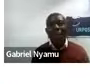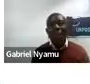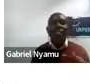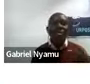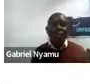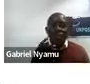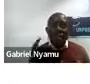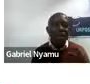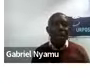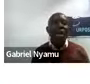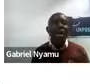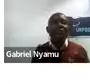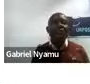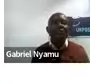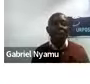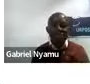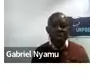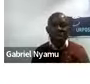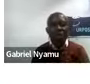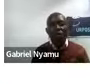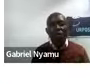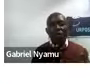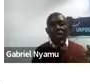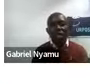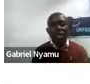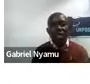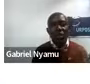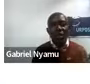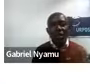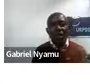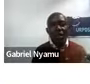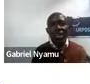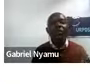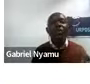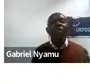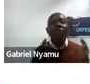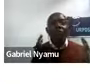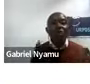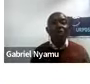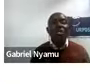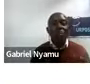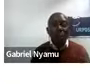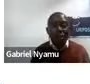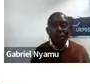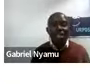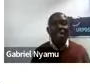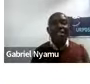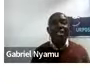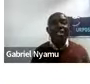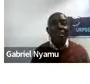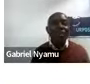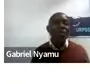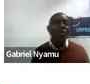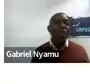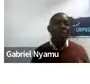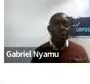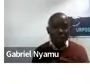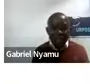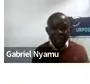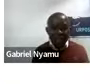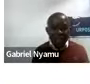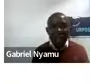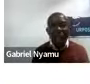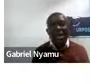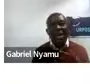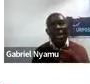things. It's actually doing that you actually affirm. Even when you face challenges, you discover that actually you want even to do it more, despite even when you're going to get